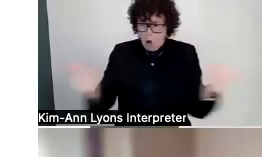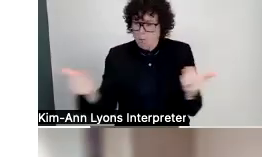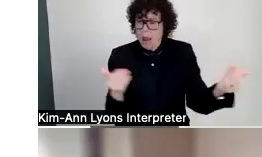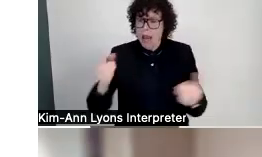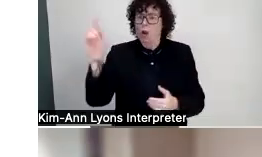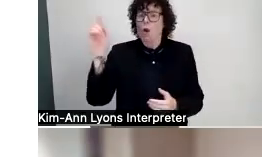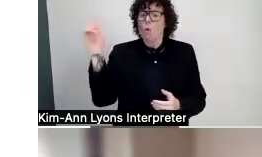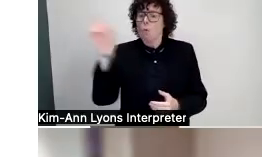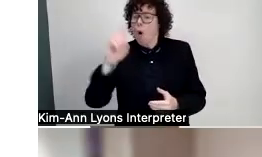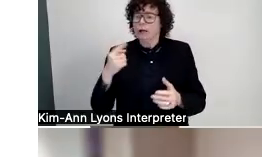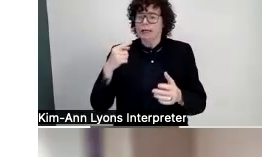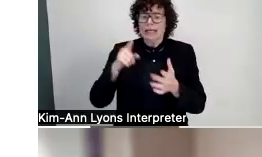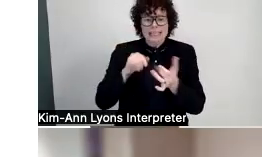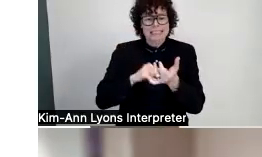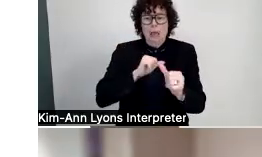best practice.